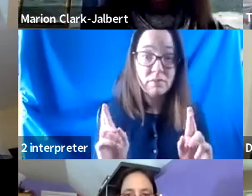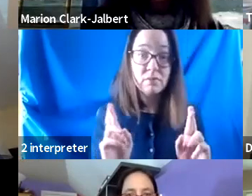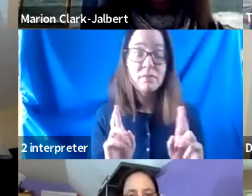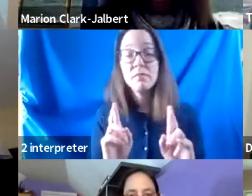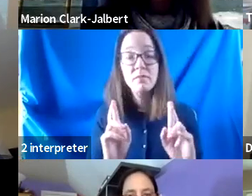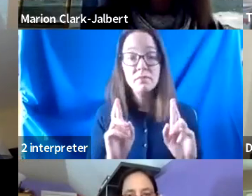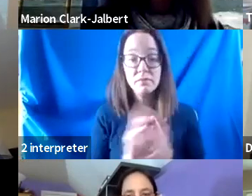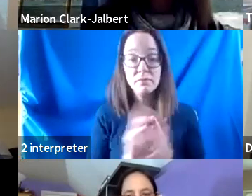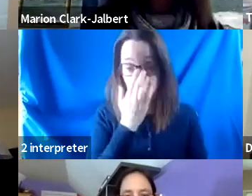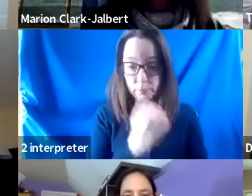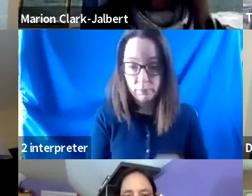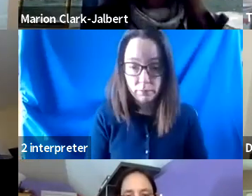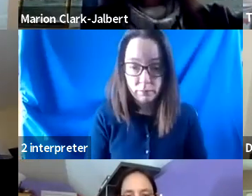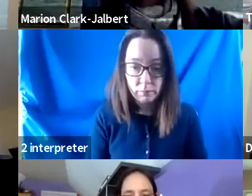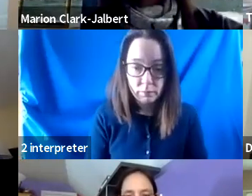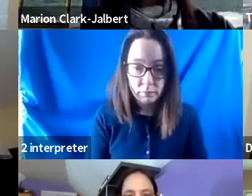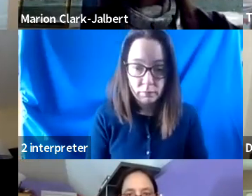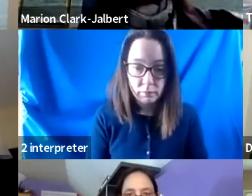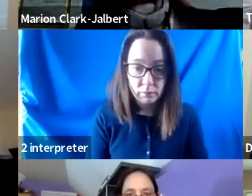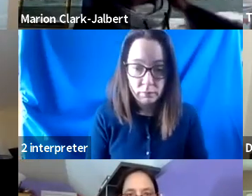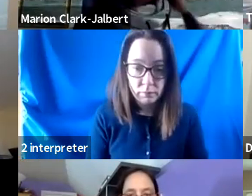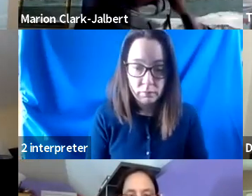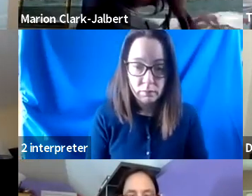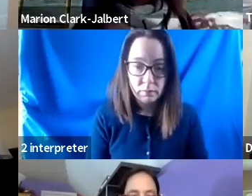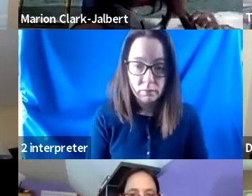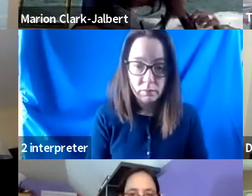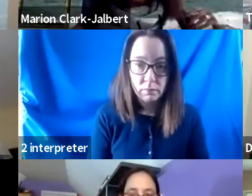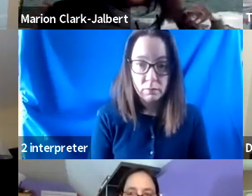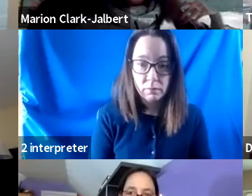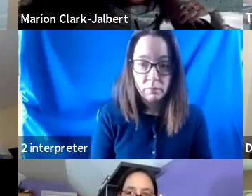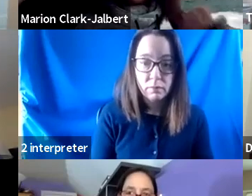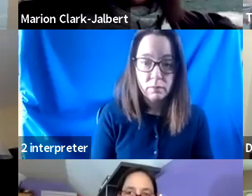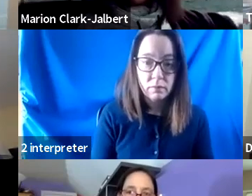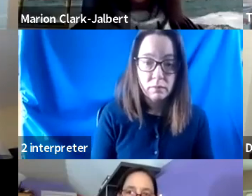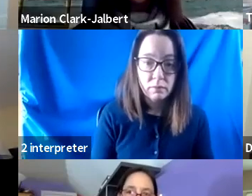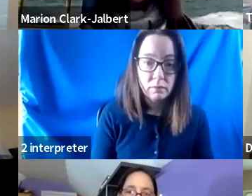And we're gonna get into presentation mode.